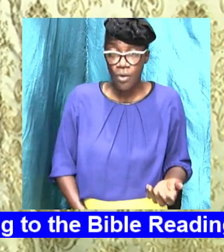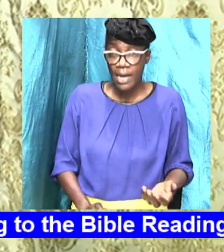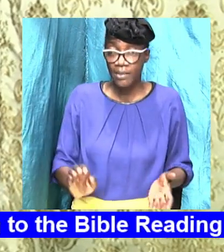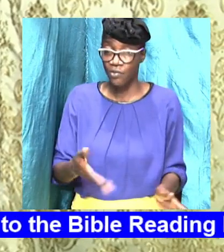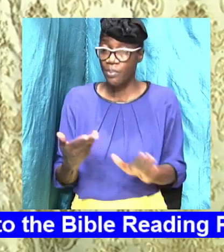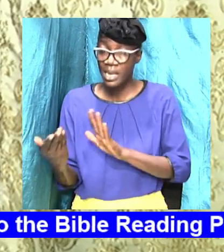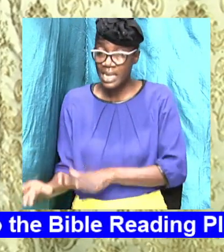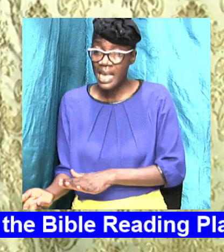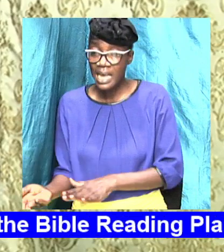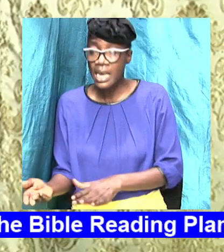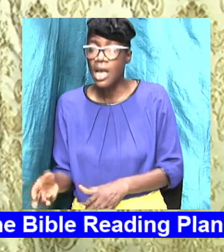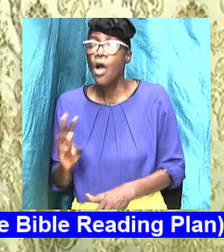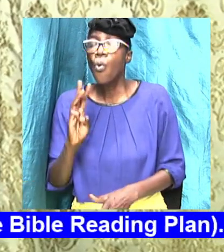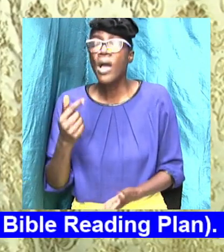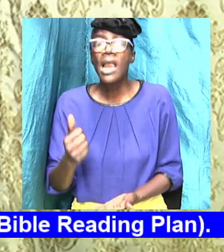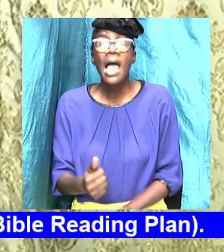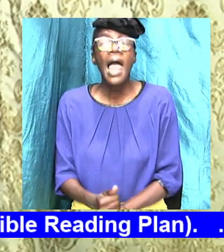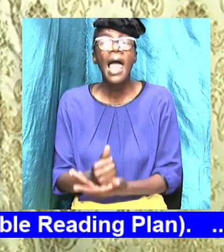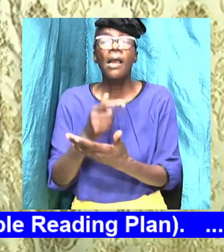will help you